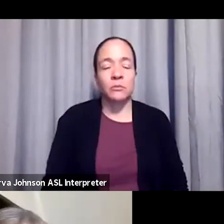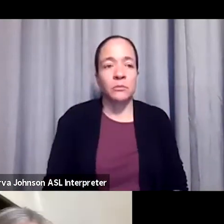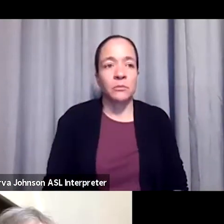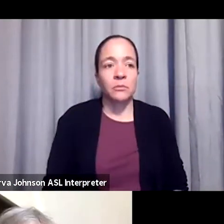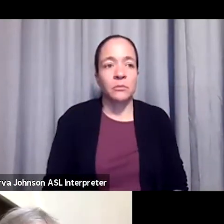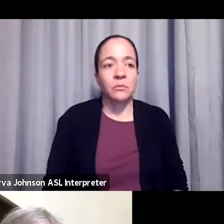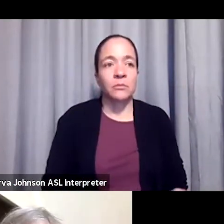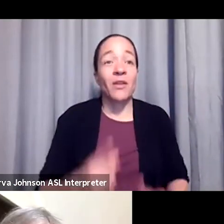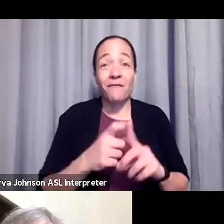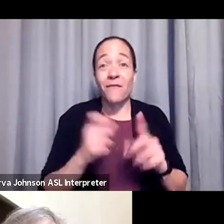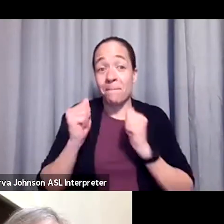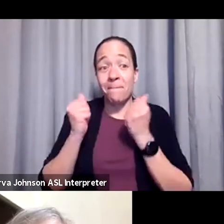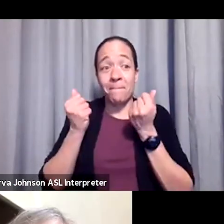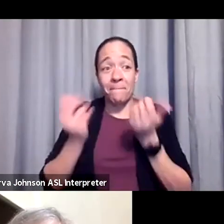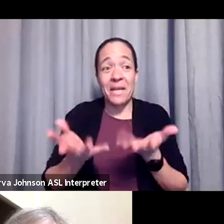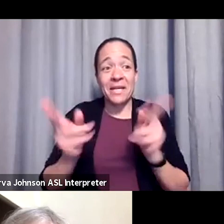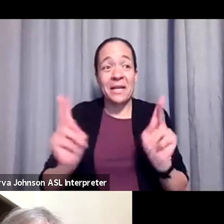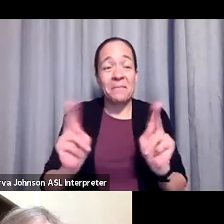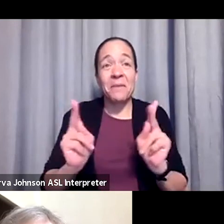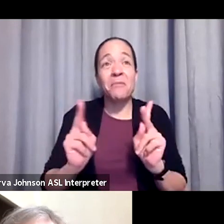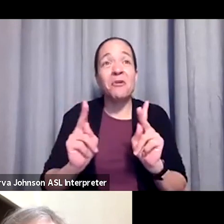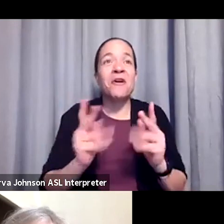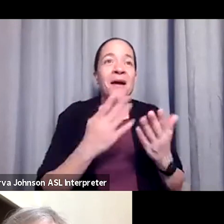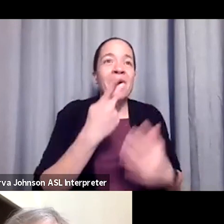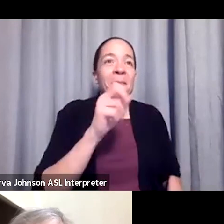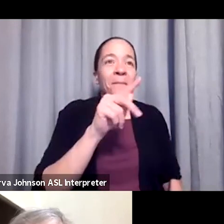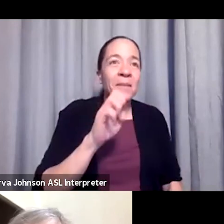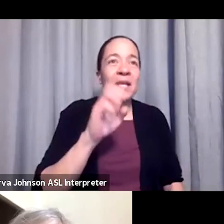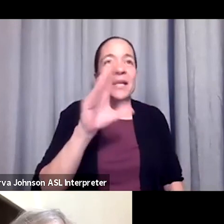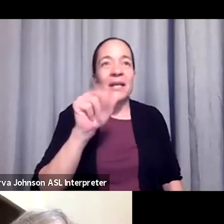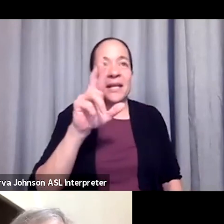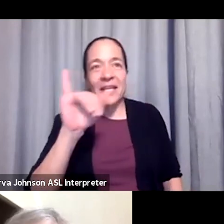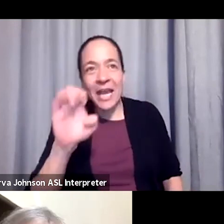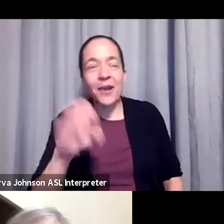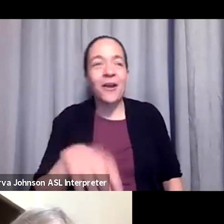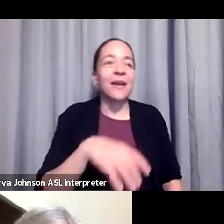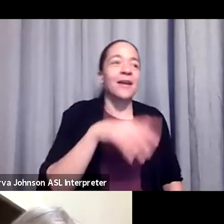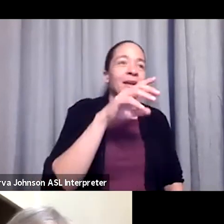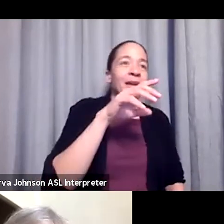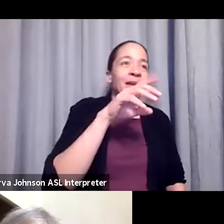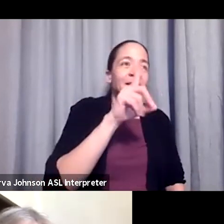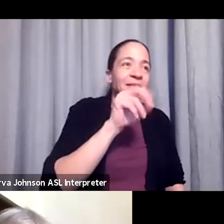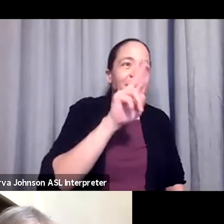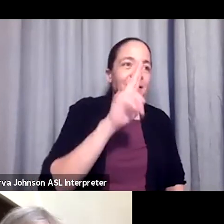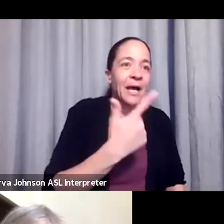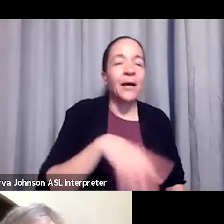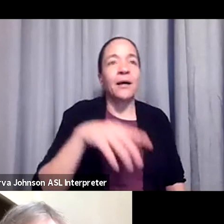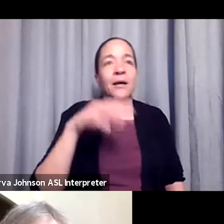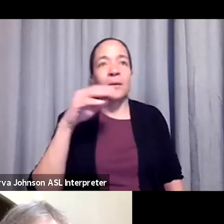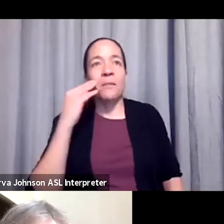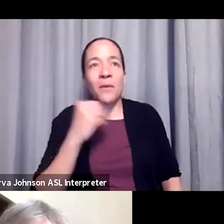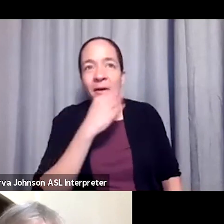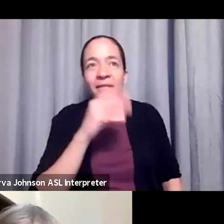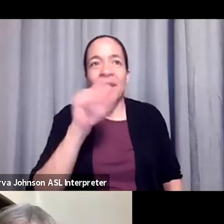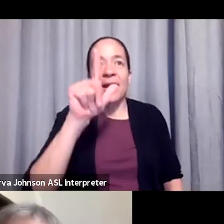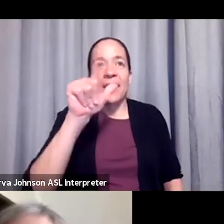had a lot of folks with us today, Pete and Carrie and Doug, thank you so much. And Marva and Alan, thank you for the support to make this all available